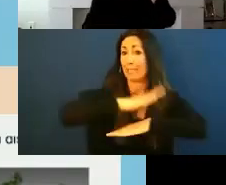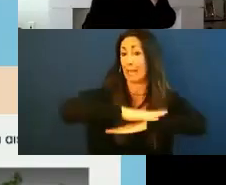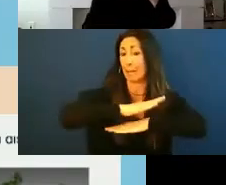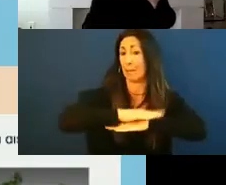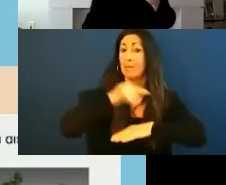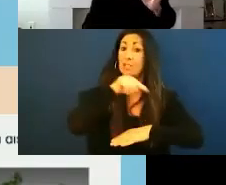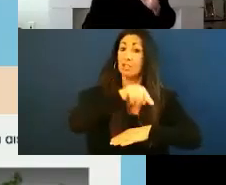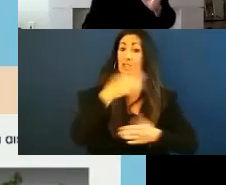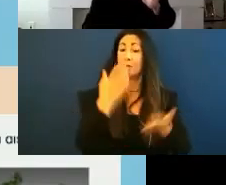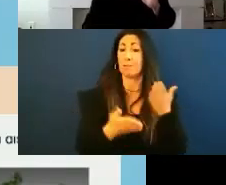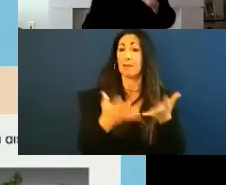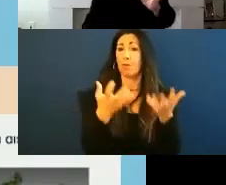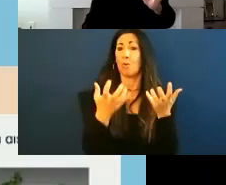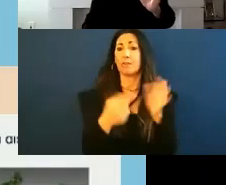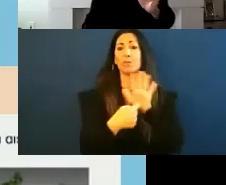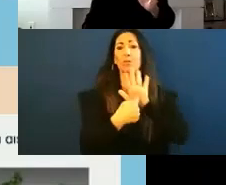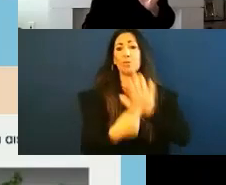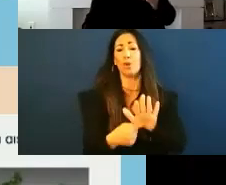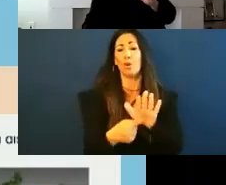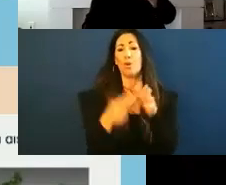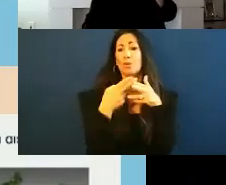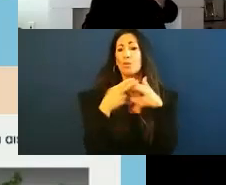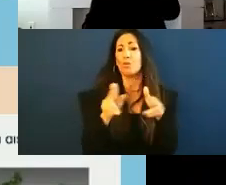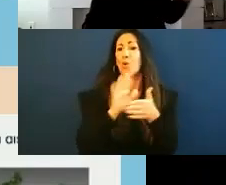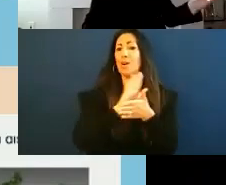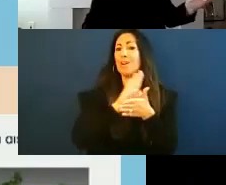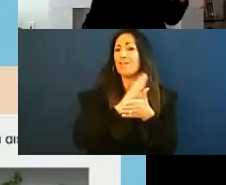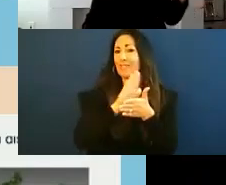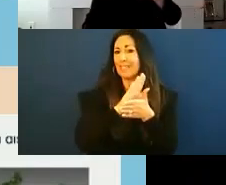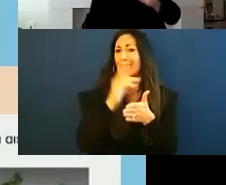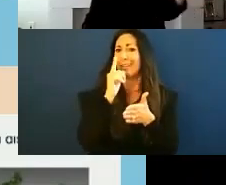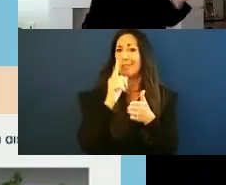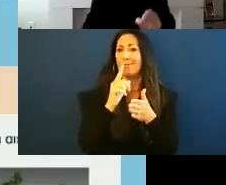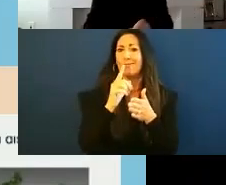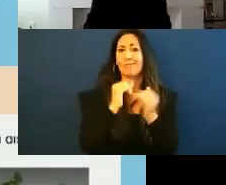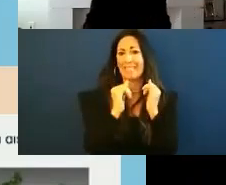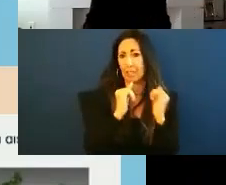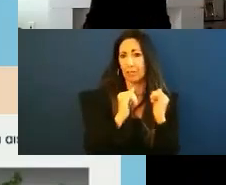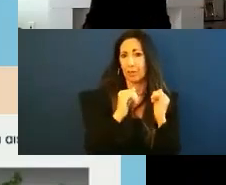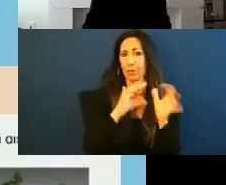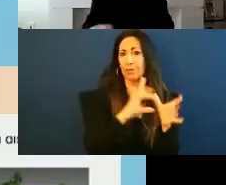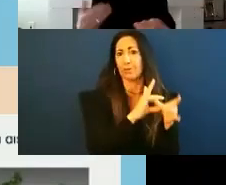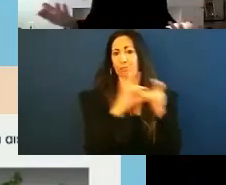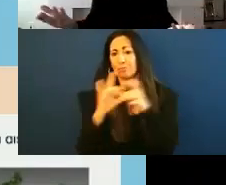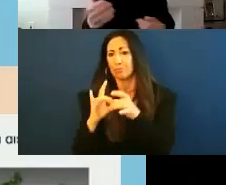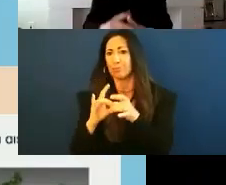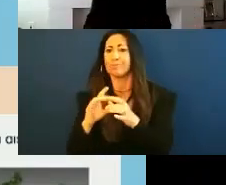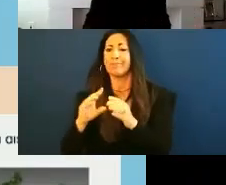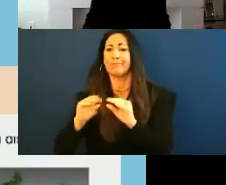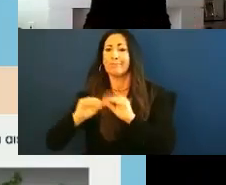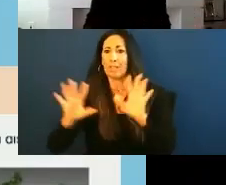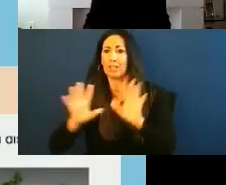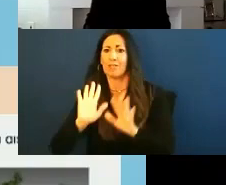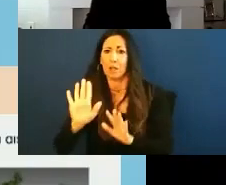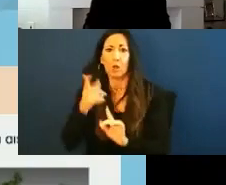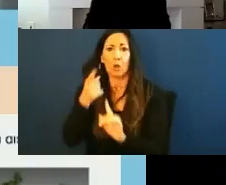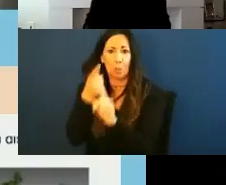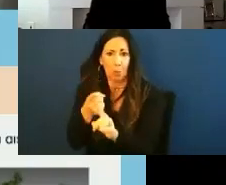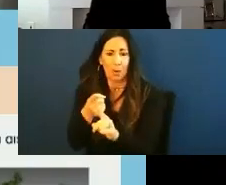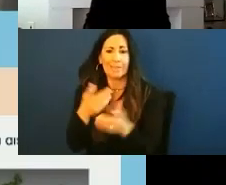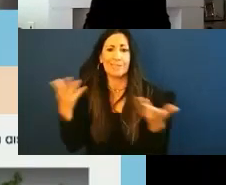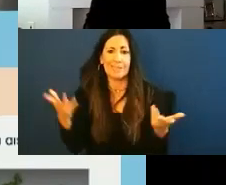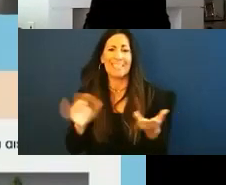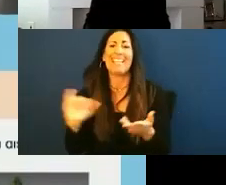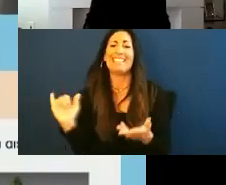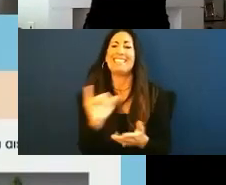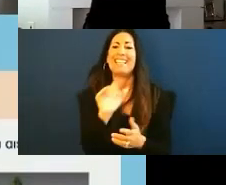video clip of the interview in order to make a point she's making in the discussion. So it then just becomes a tool, not a